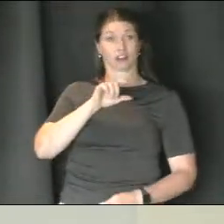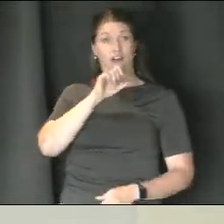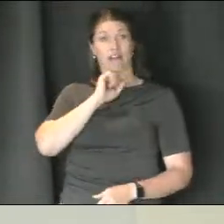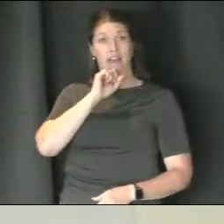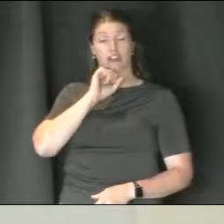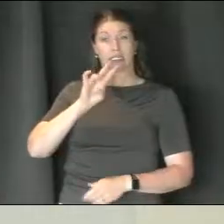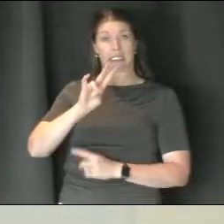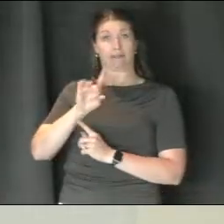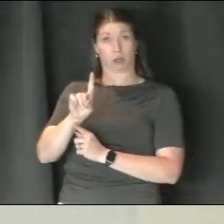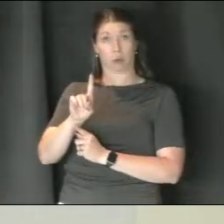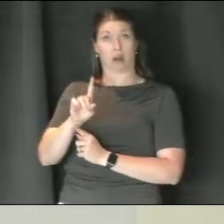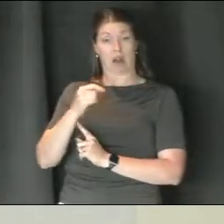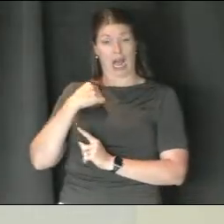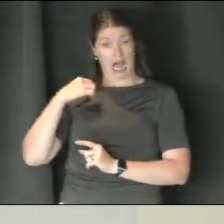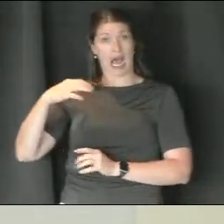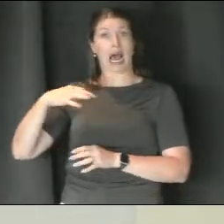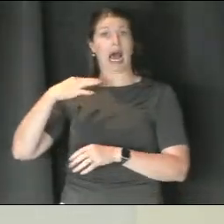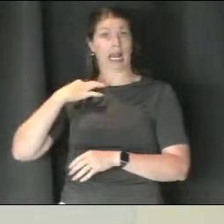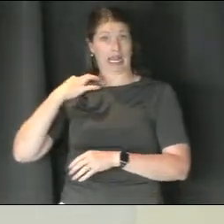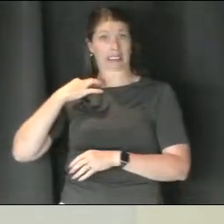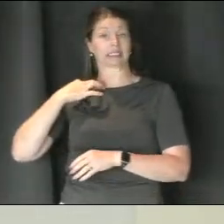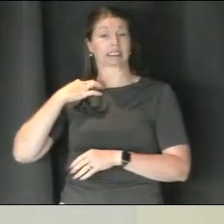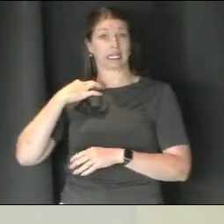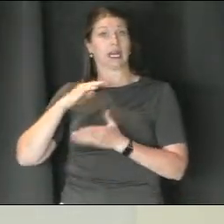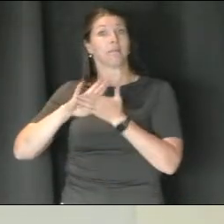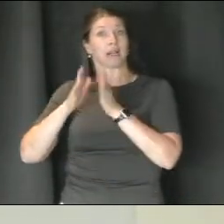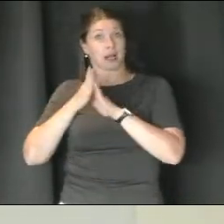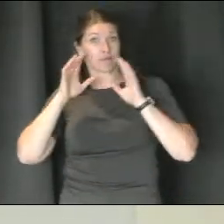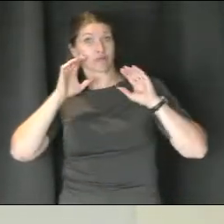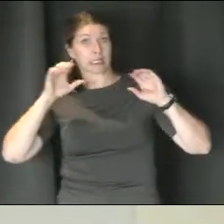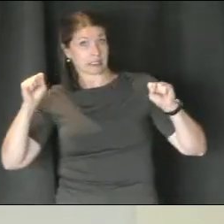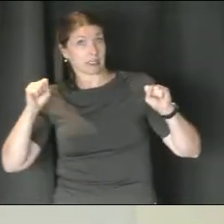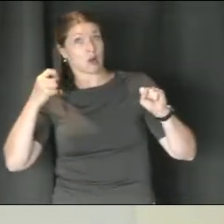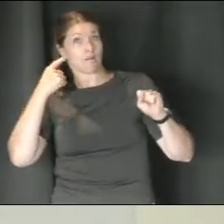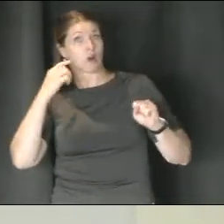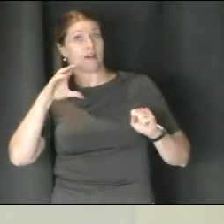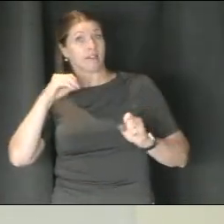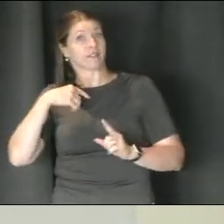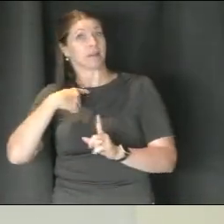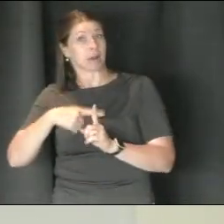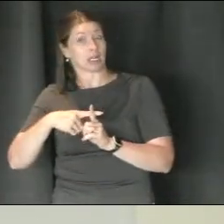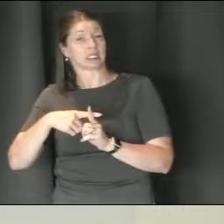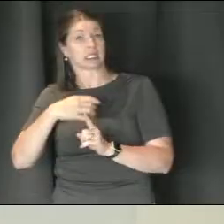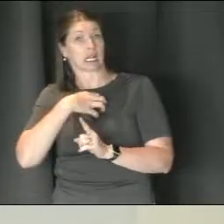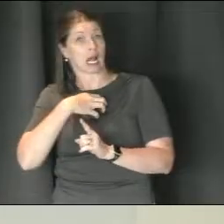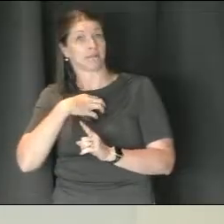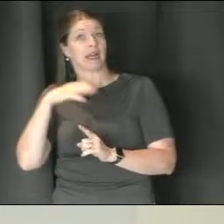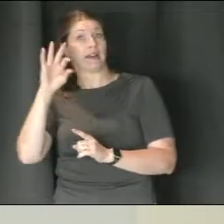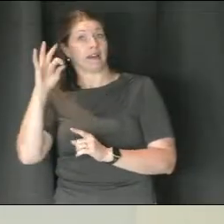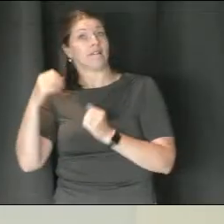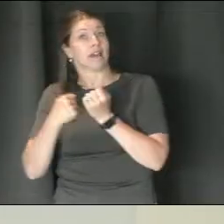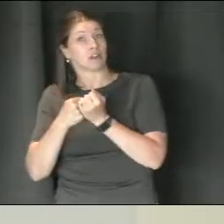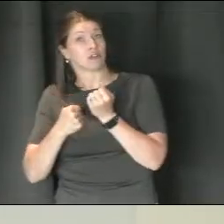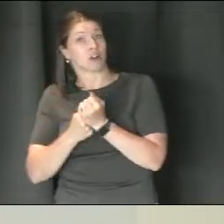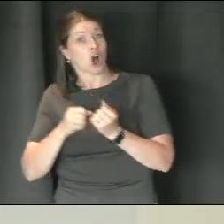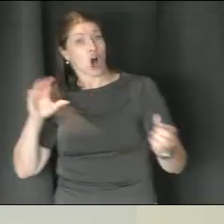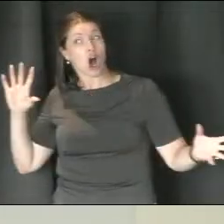Federation NL, which means I, along with the board, support 7,000 seniors